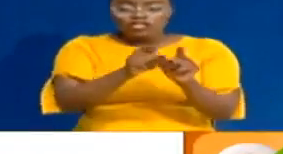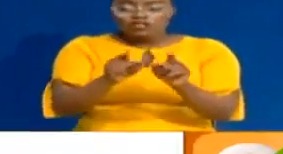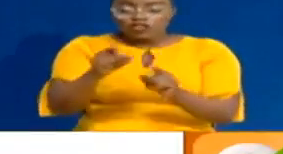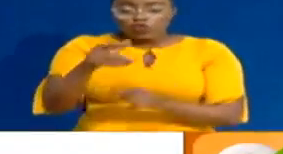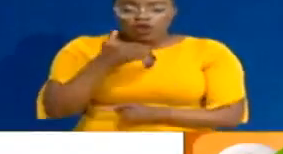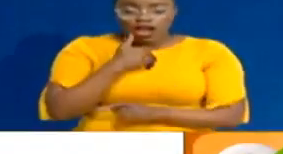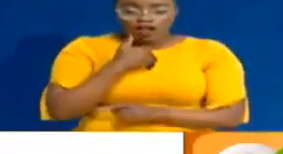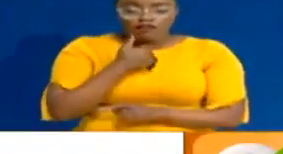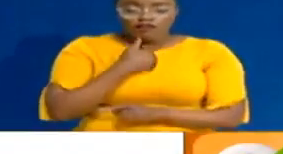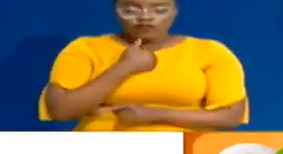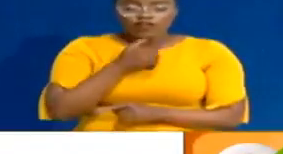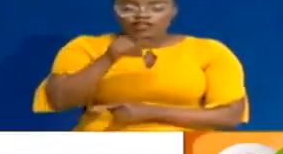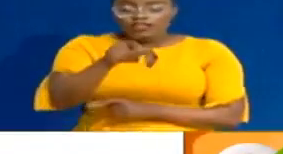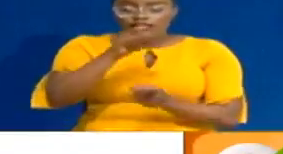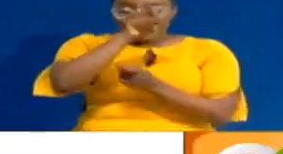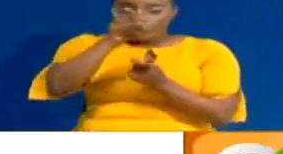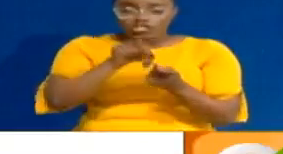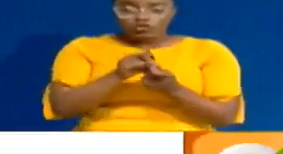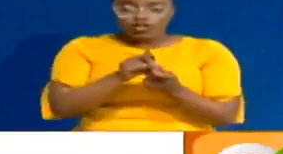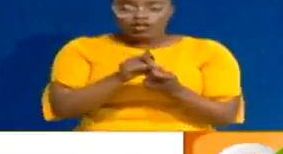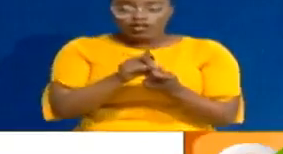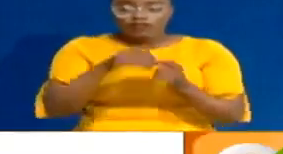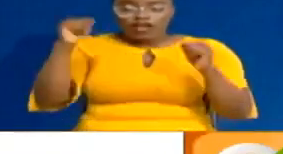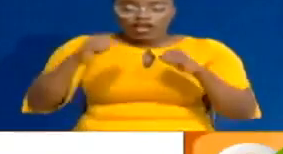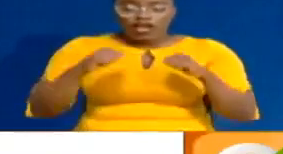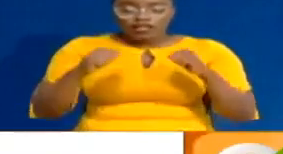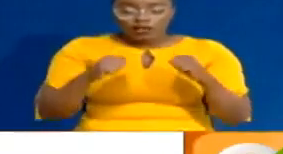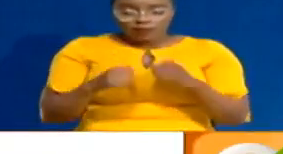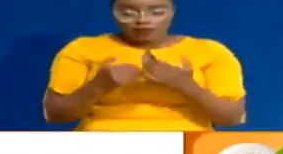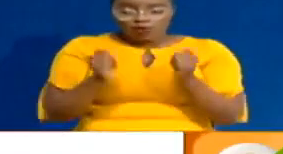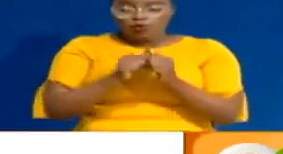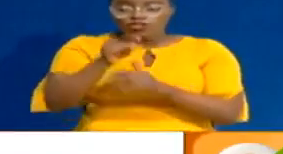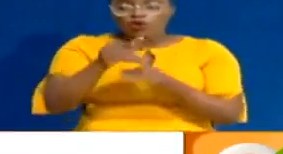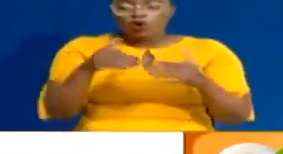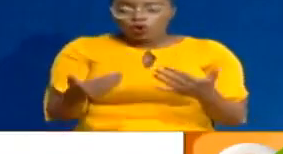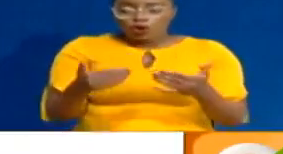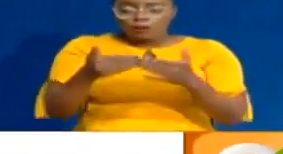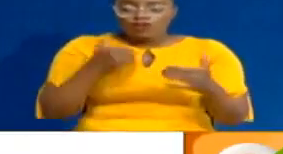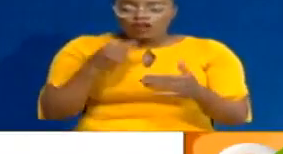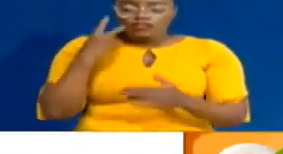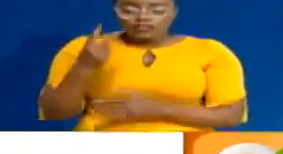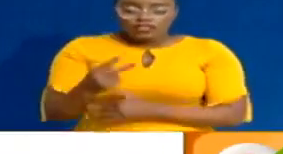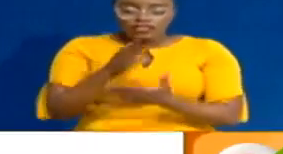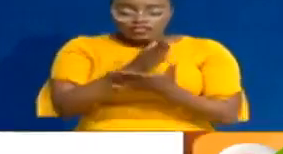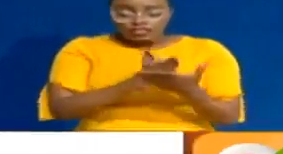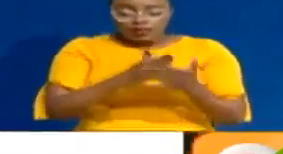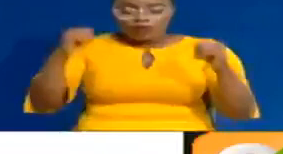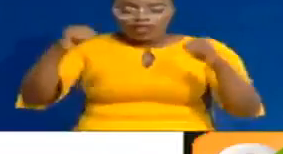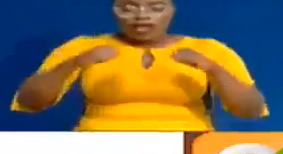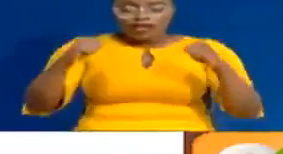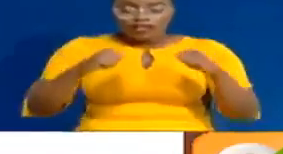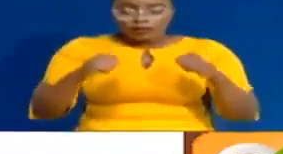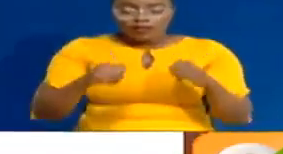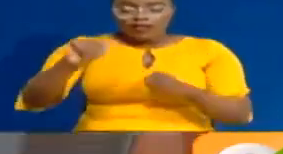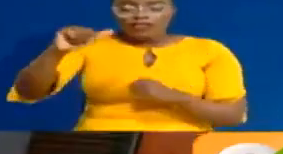you have these particular agreements deposited with you, or have you ever seen some of these agreements?